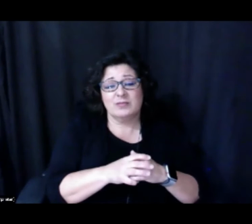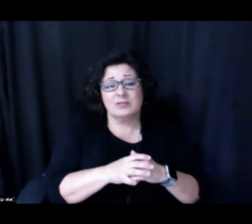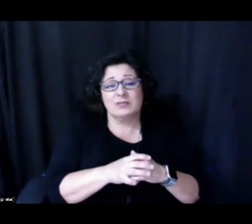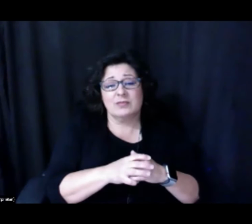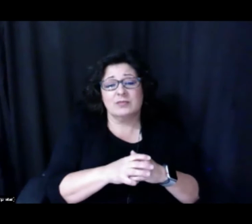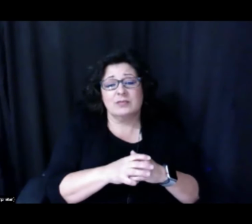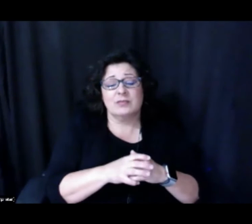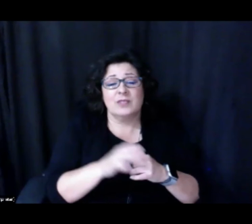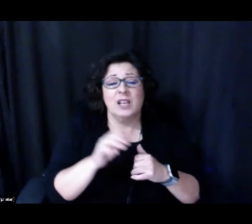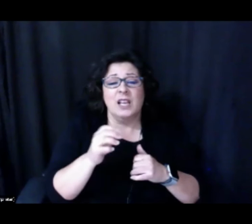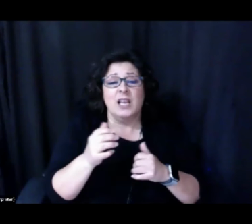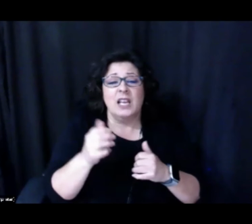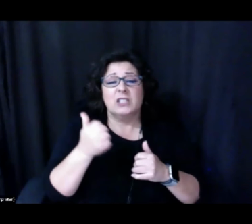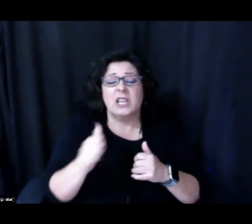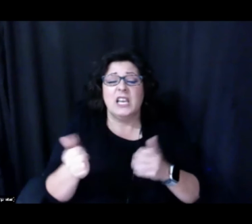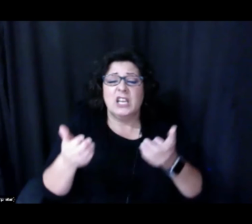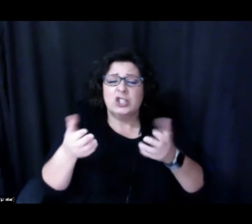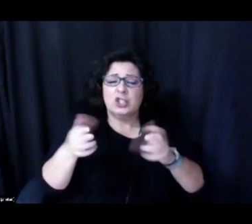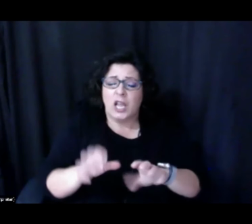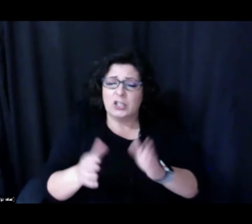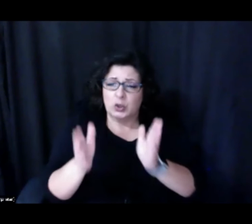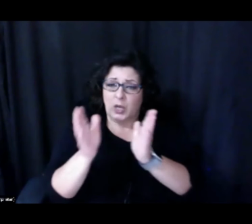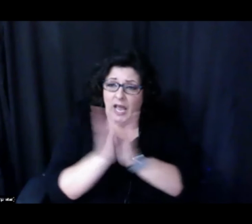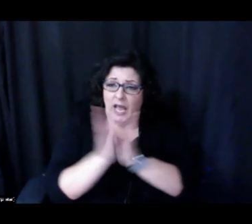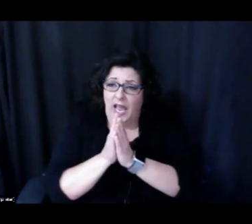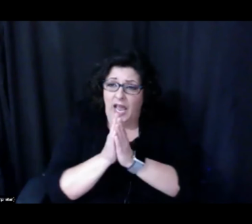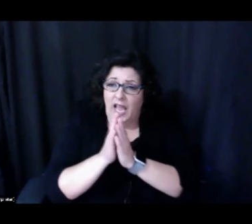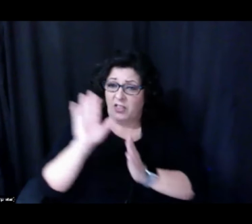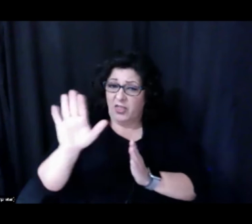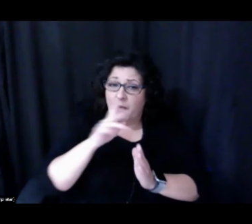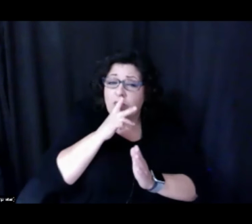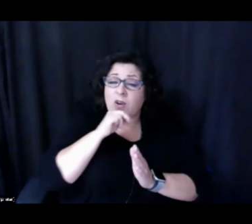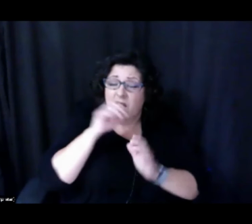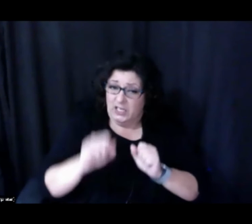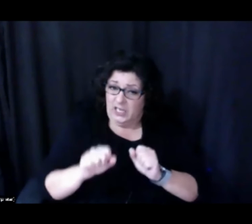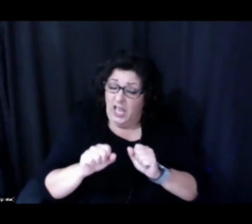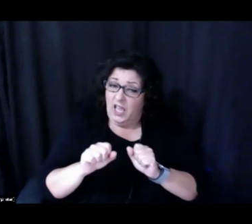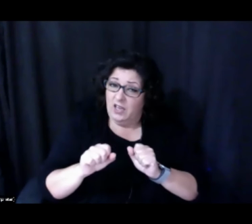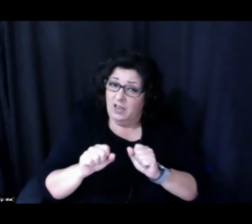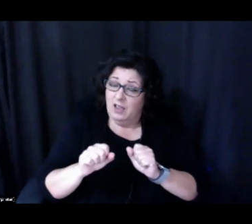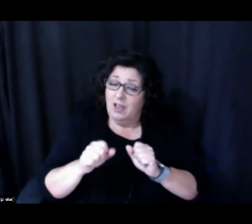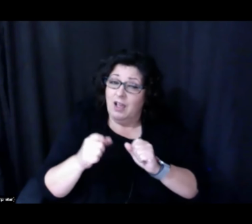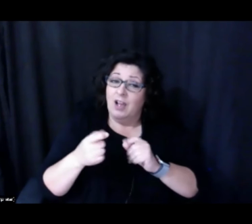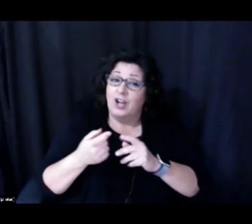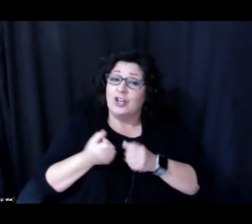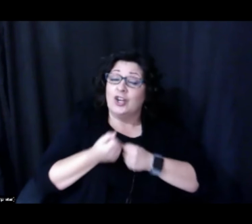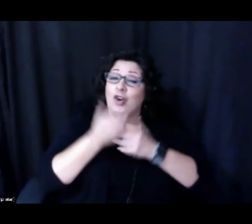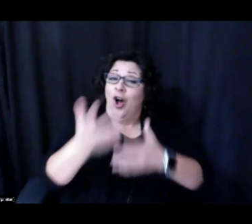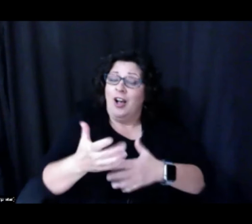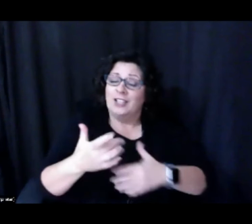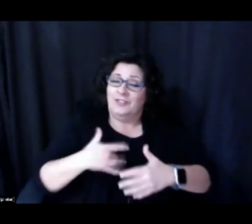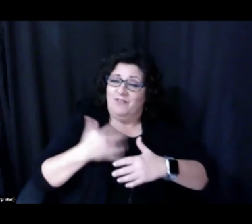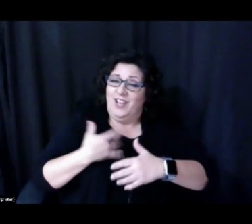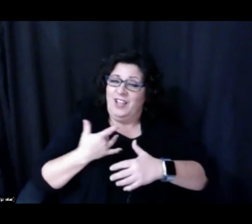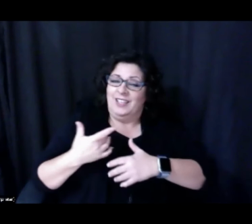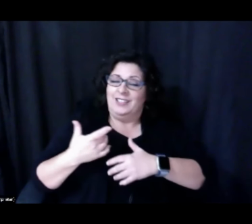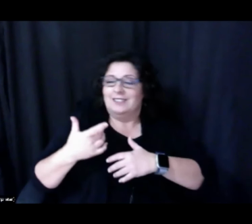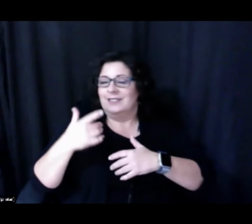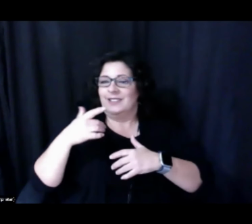And then, is there a chance that asking someone's pronouns could trigger gender dysphoria? That's a great